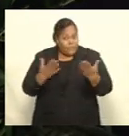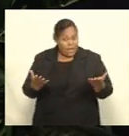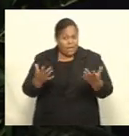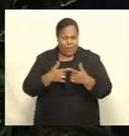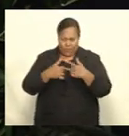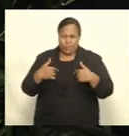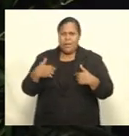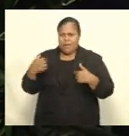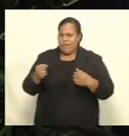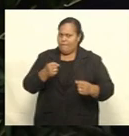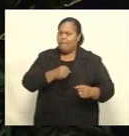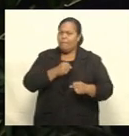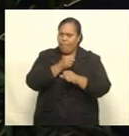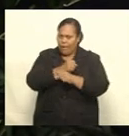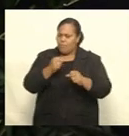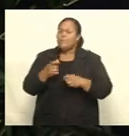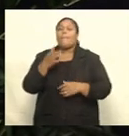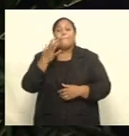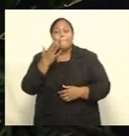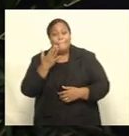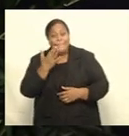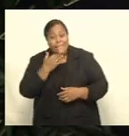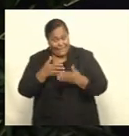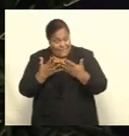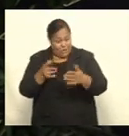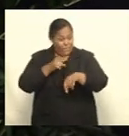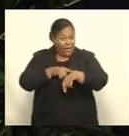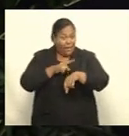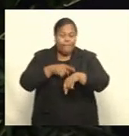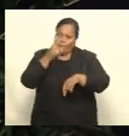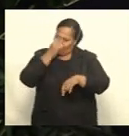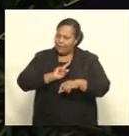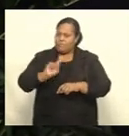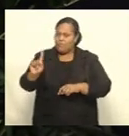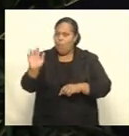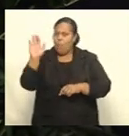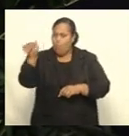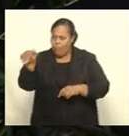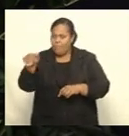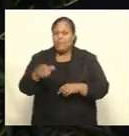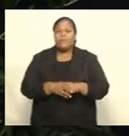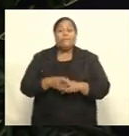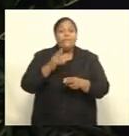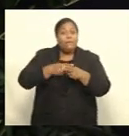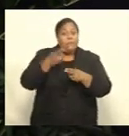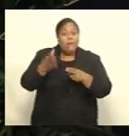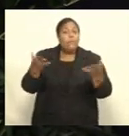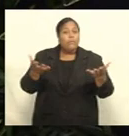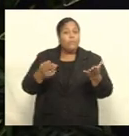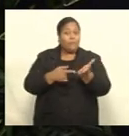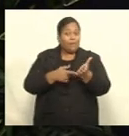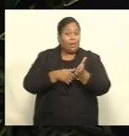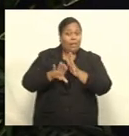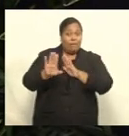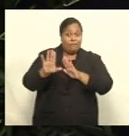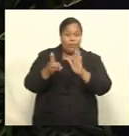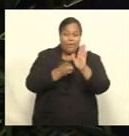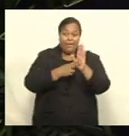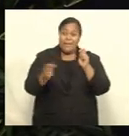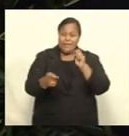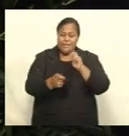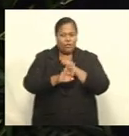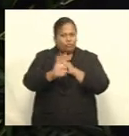hour to return to your respective homes, and farmers in the Televu and Maitasiri province are not allowed to come